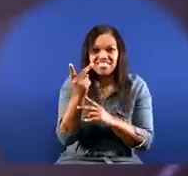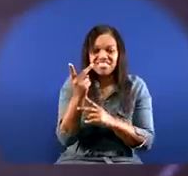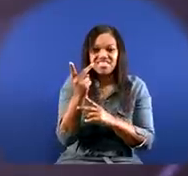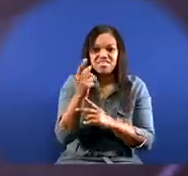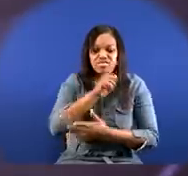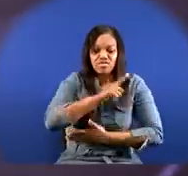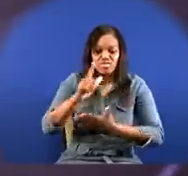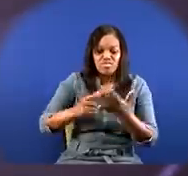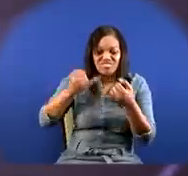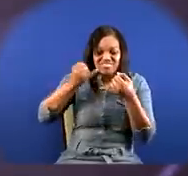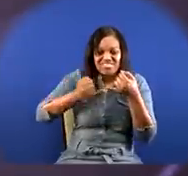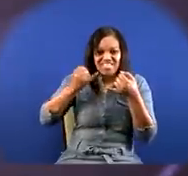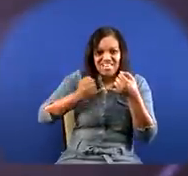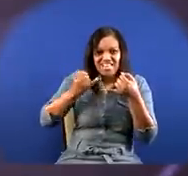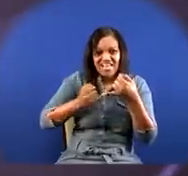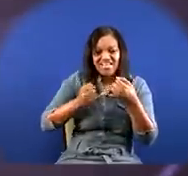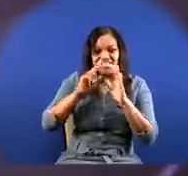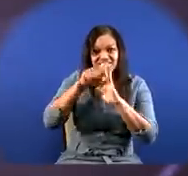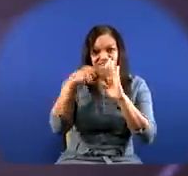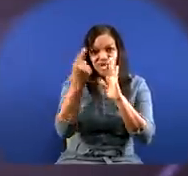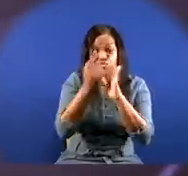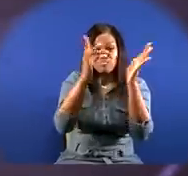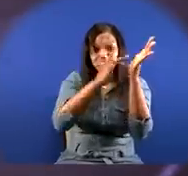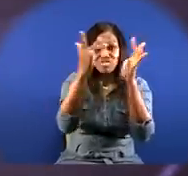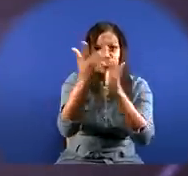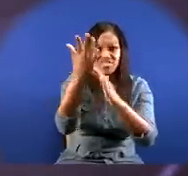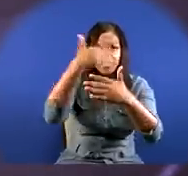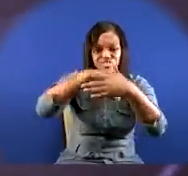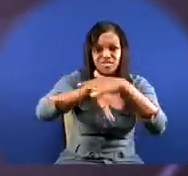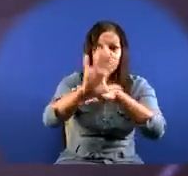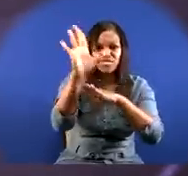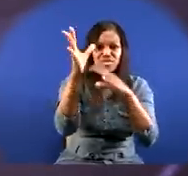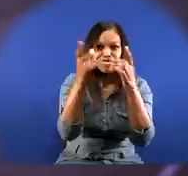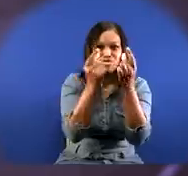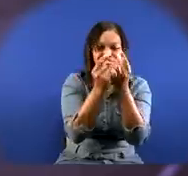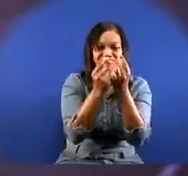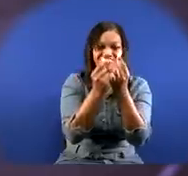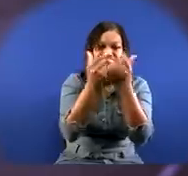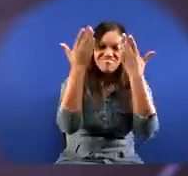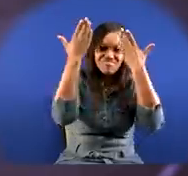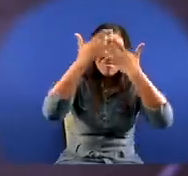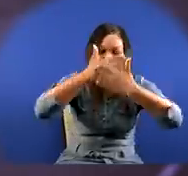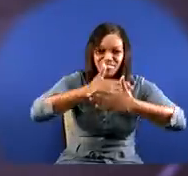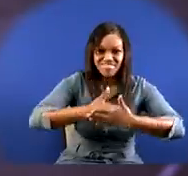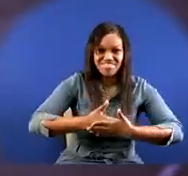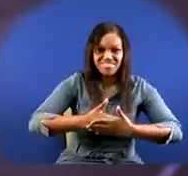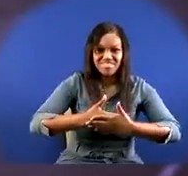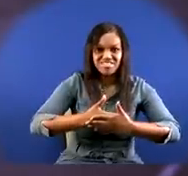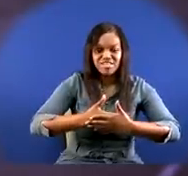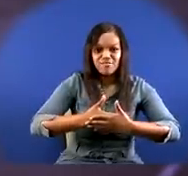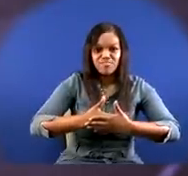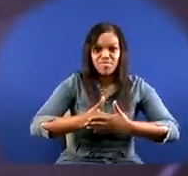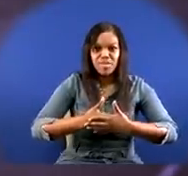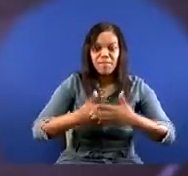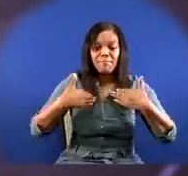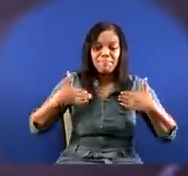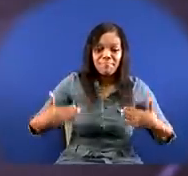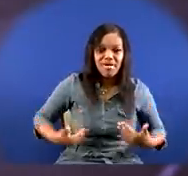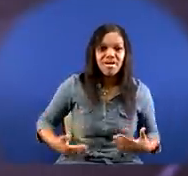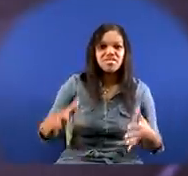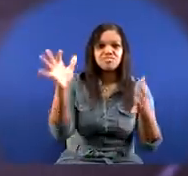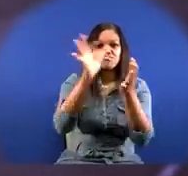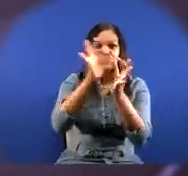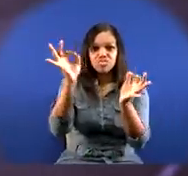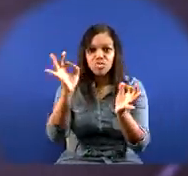hours. Jesus entered into a thick darkness of body, soul, and